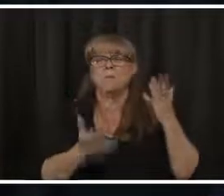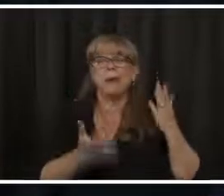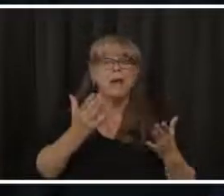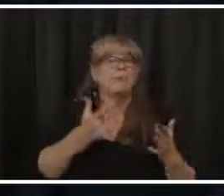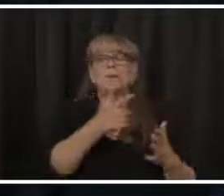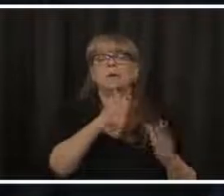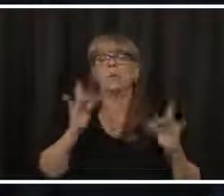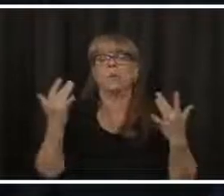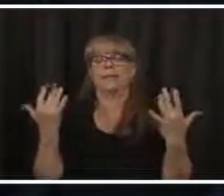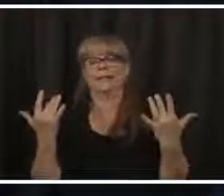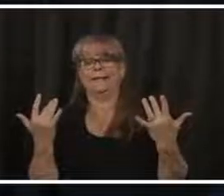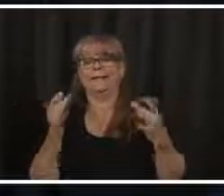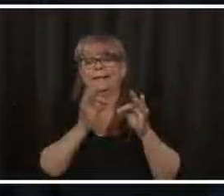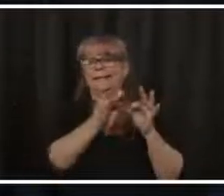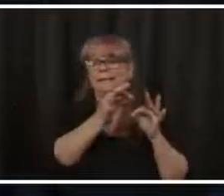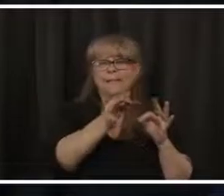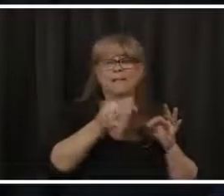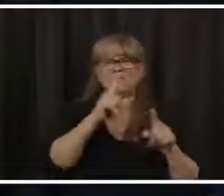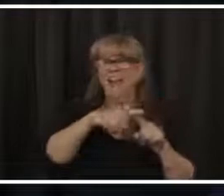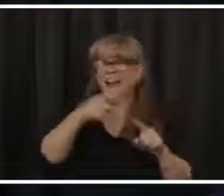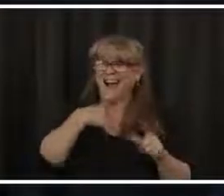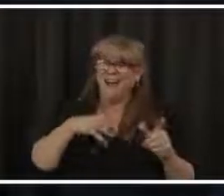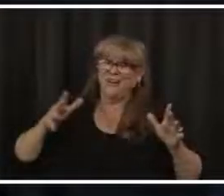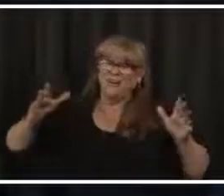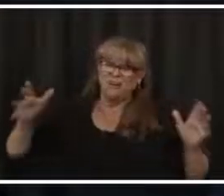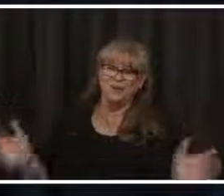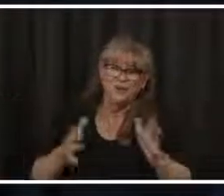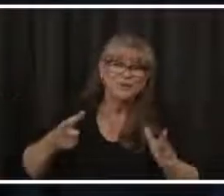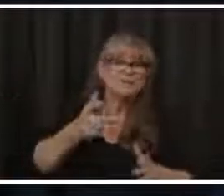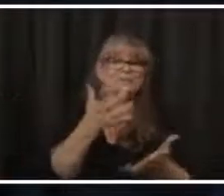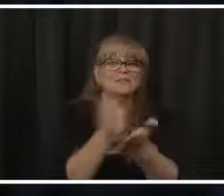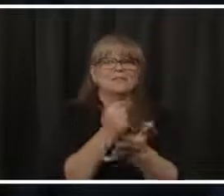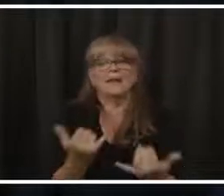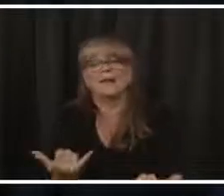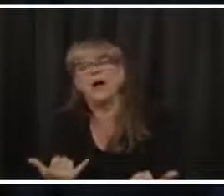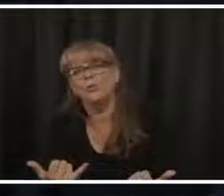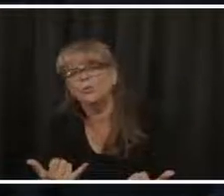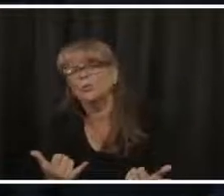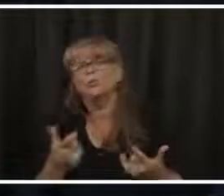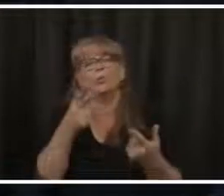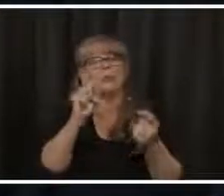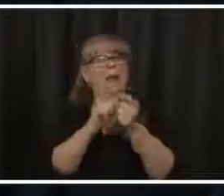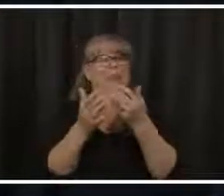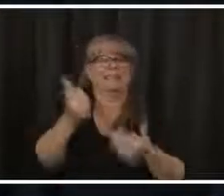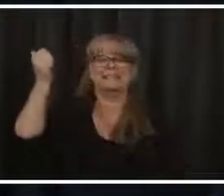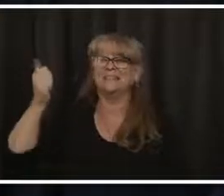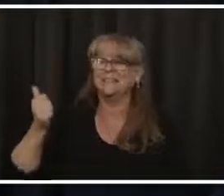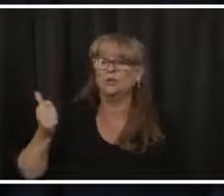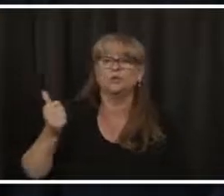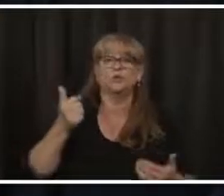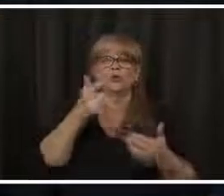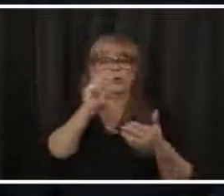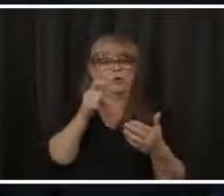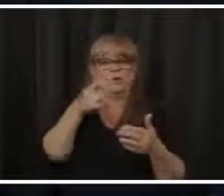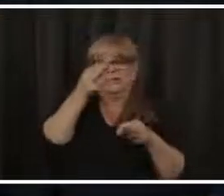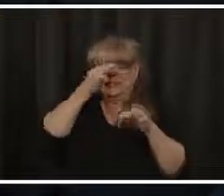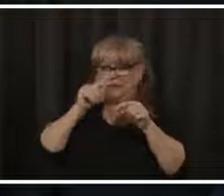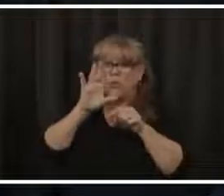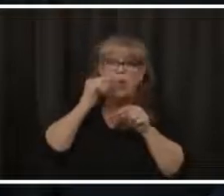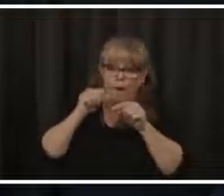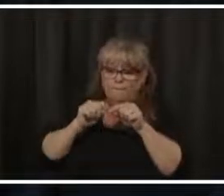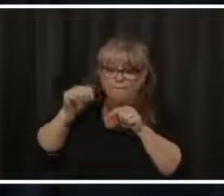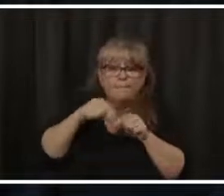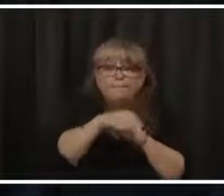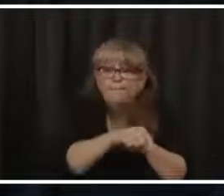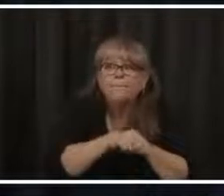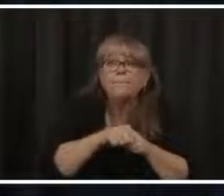time is now. Step up and get it. So it's a matter of convenience, of ease. There's people who still think they have to spend an hour reloading web pages and it's hard to